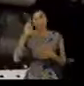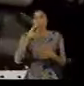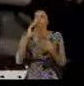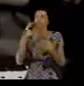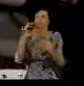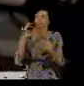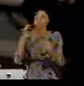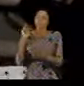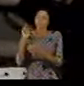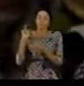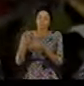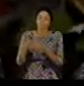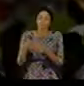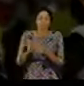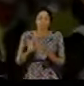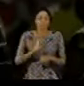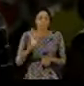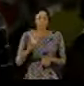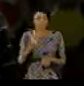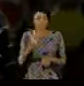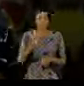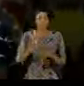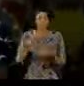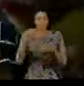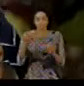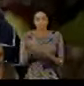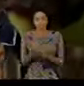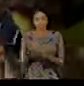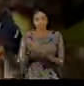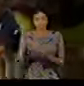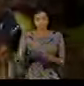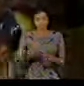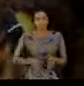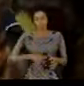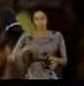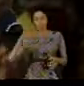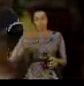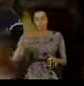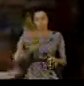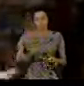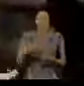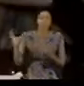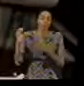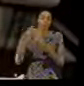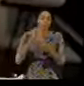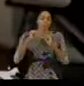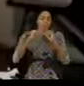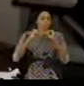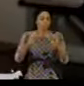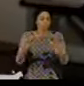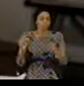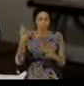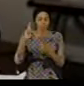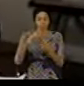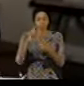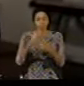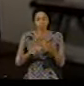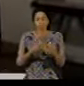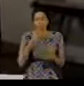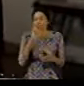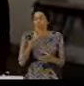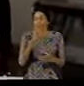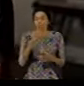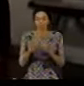too. I won't be formed by feelings, I'll hold fast to what is true. If